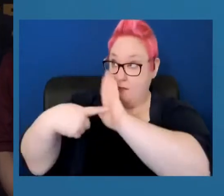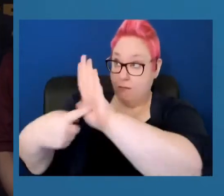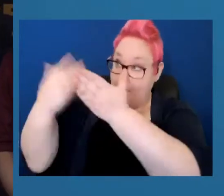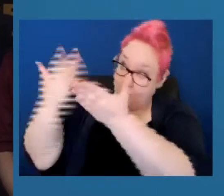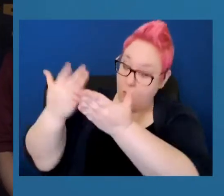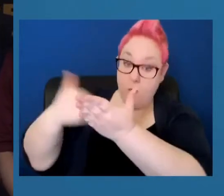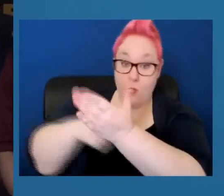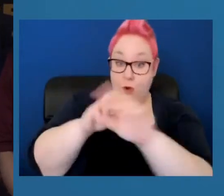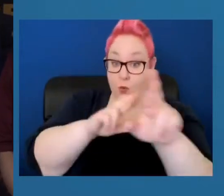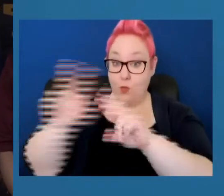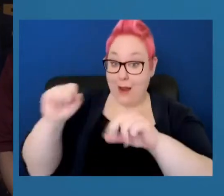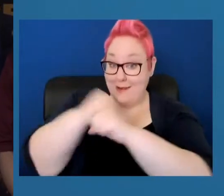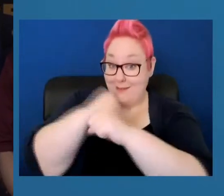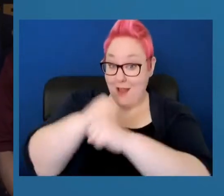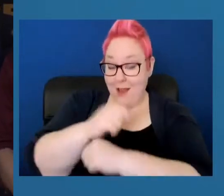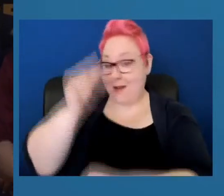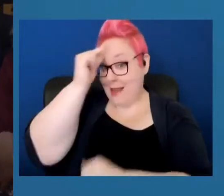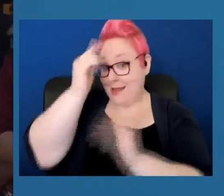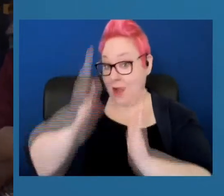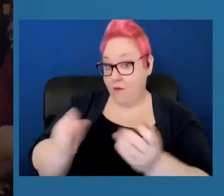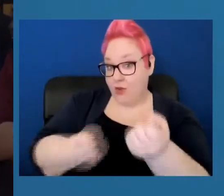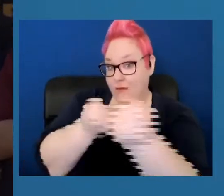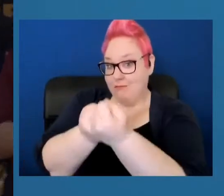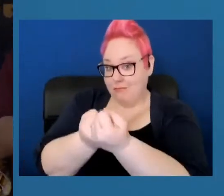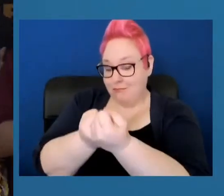in our corner.